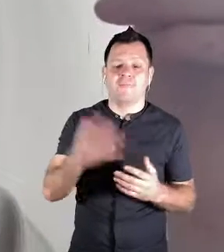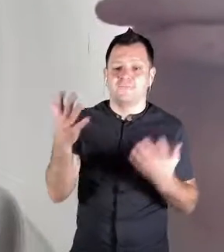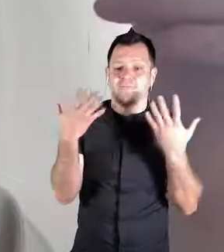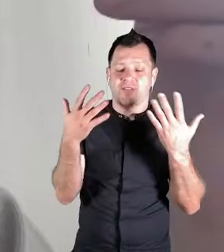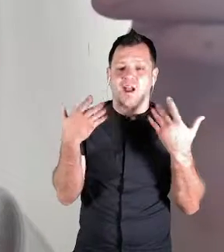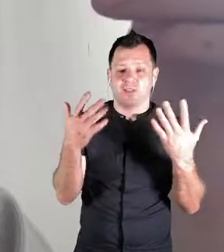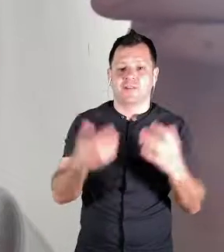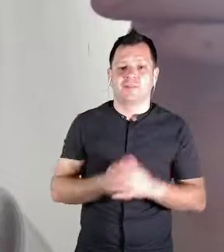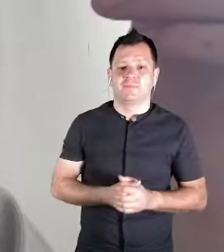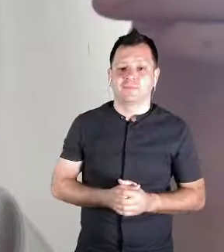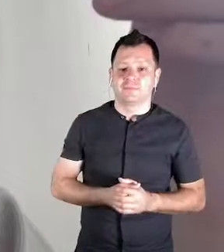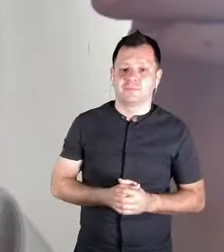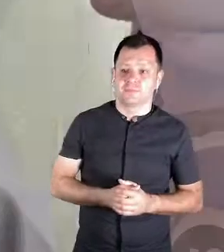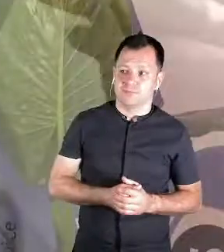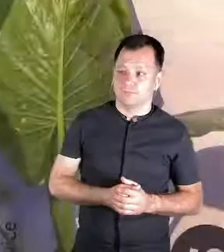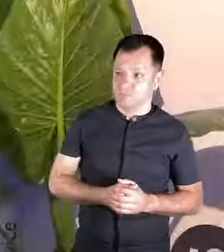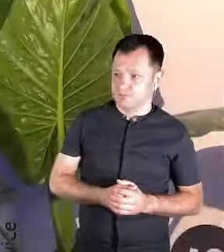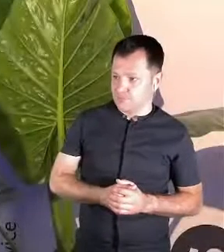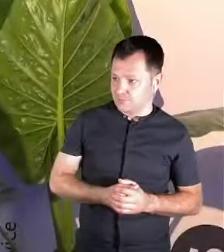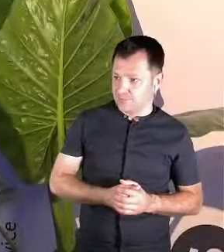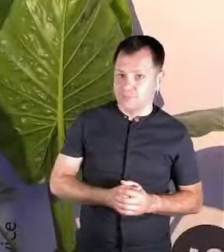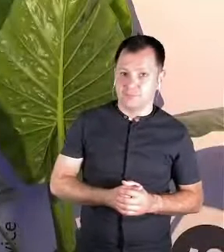Yeah, and that's